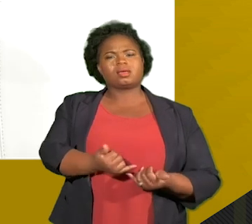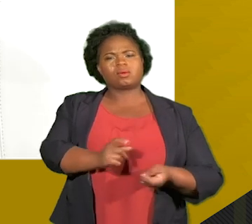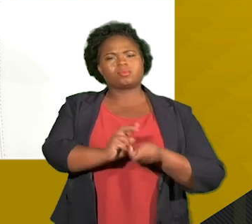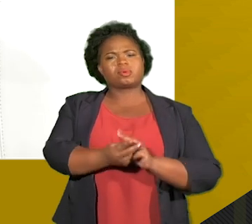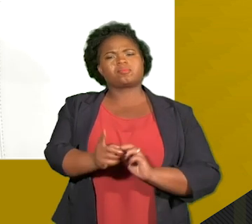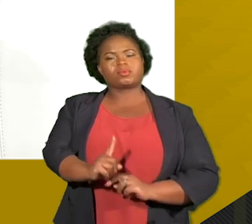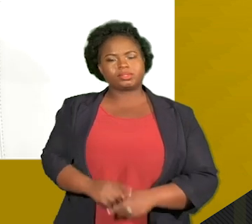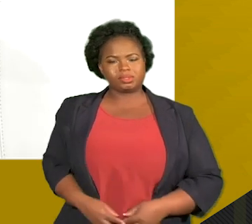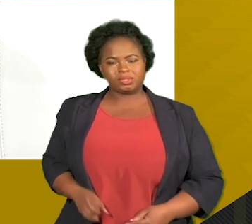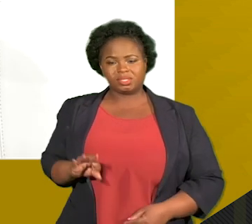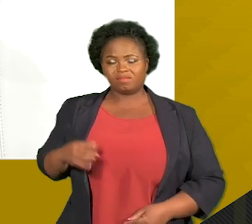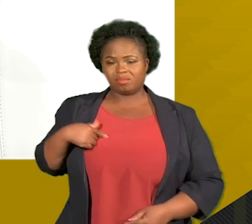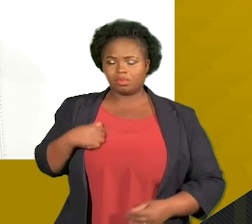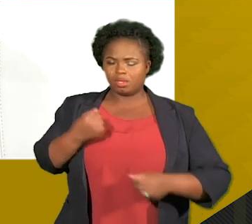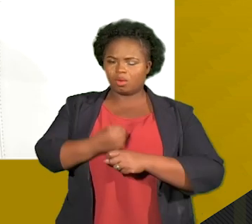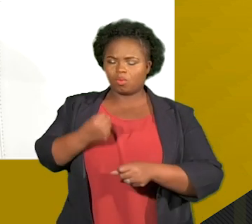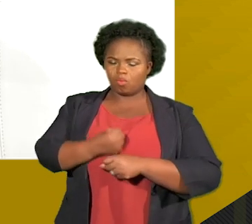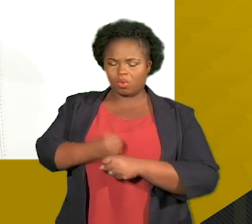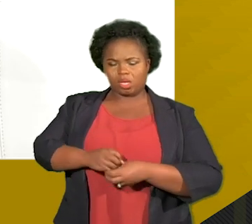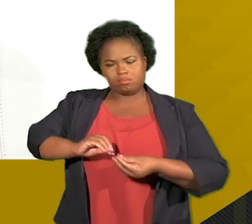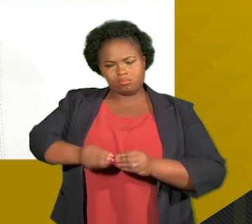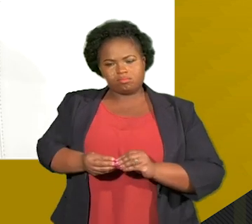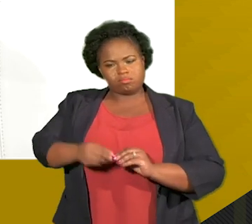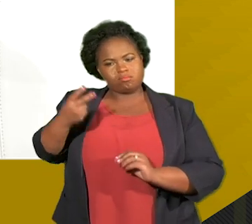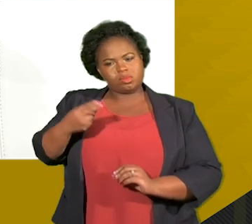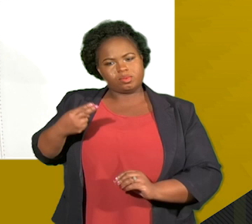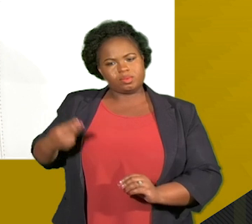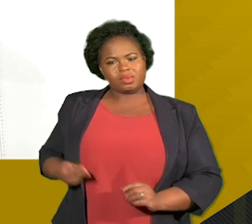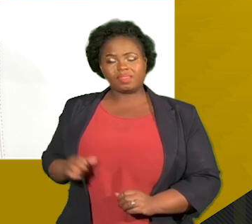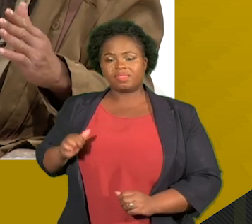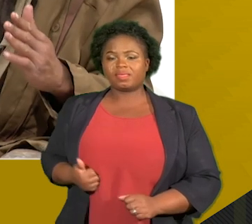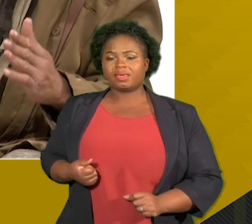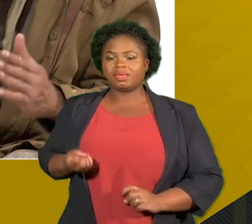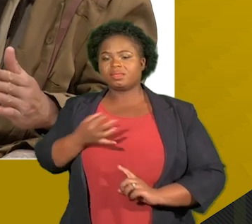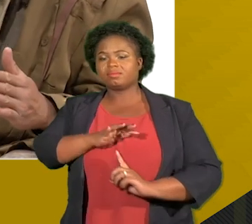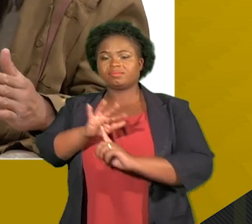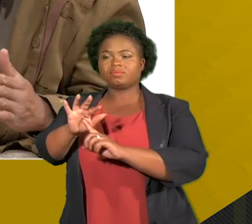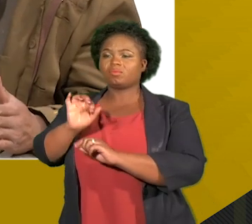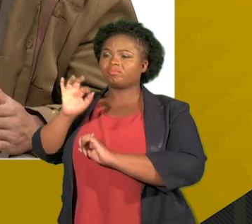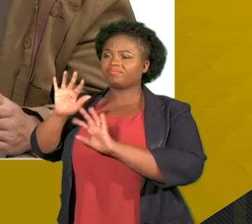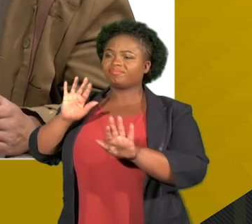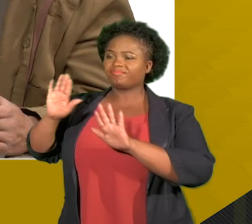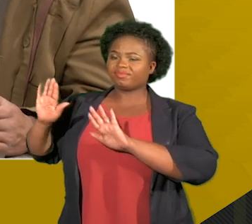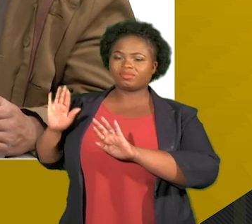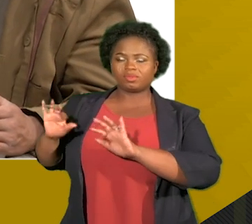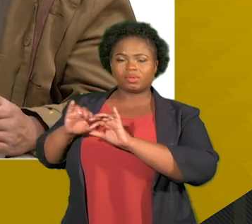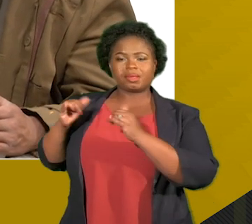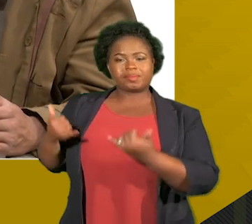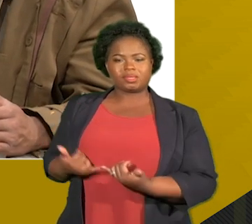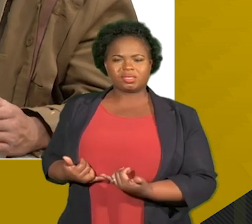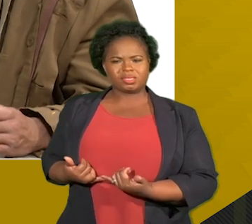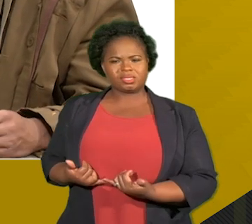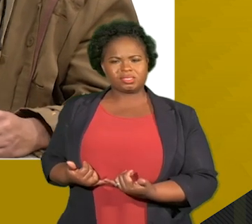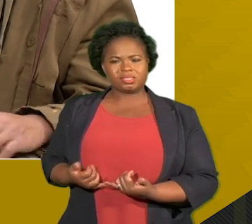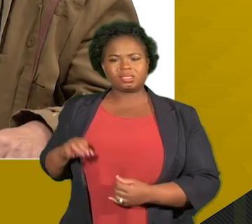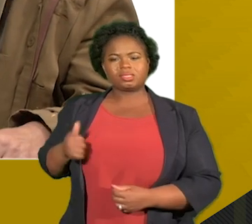if I do those works and create them and even take them to those, to the galleries and spaces,